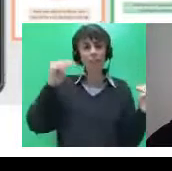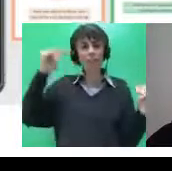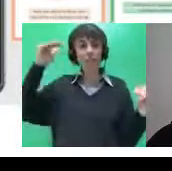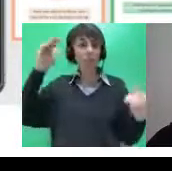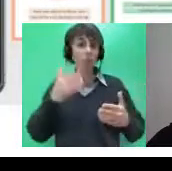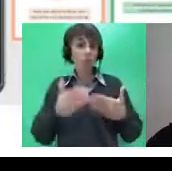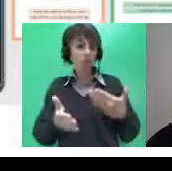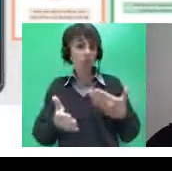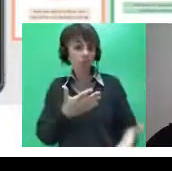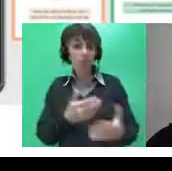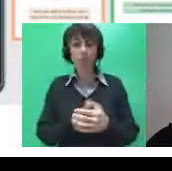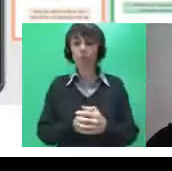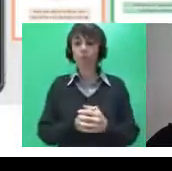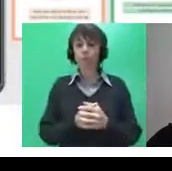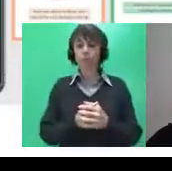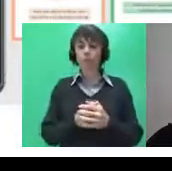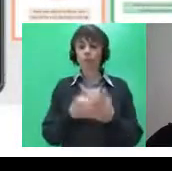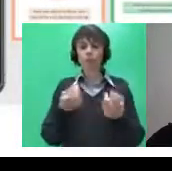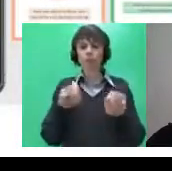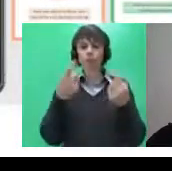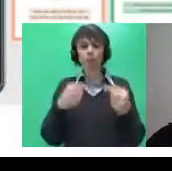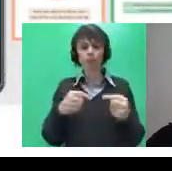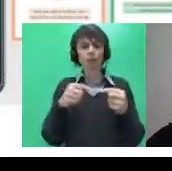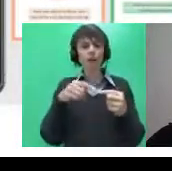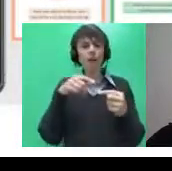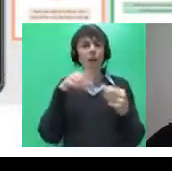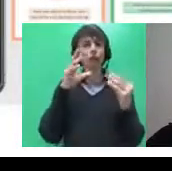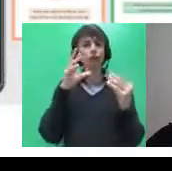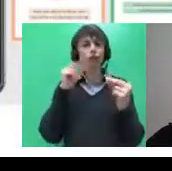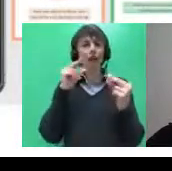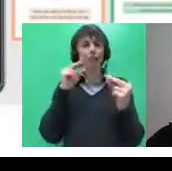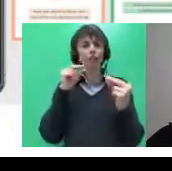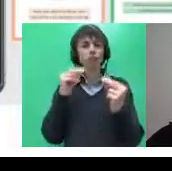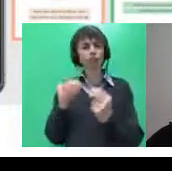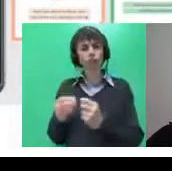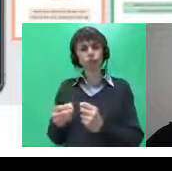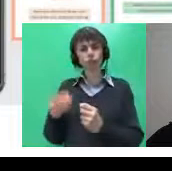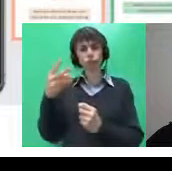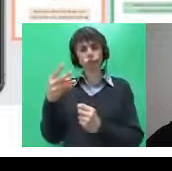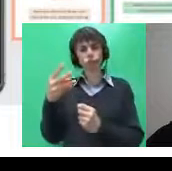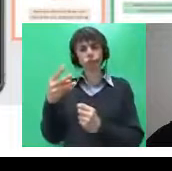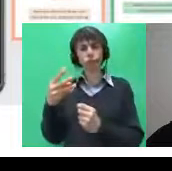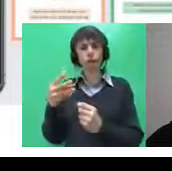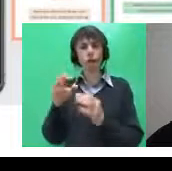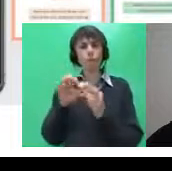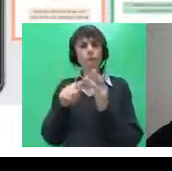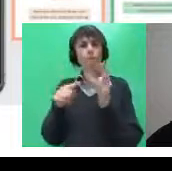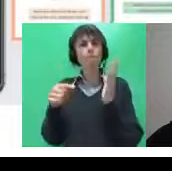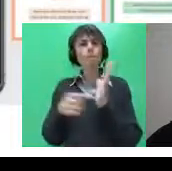we've produced a chatbot on Facebook Messenger, which works to prompt and motivate people to get